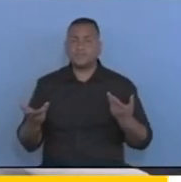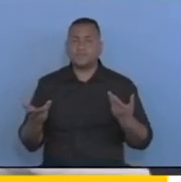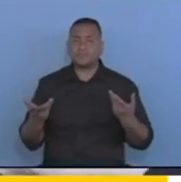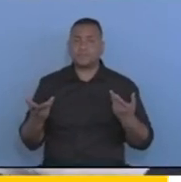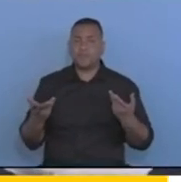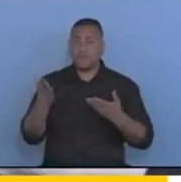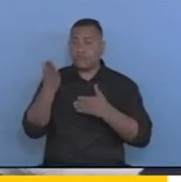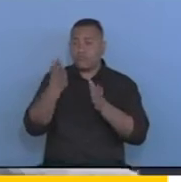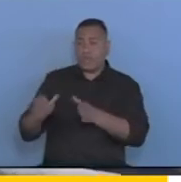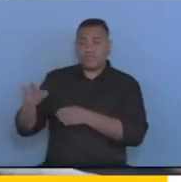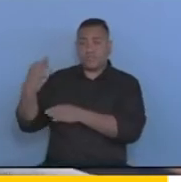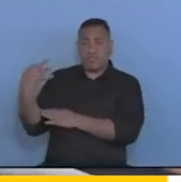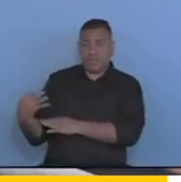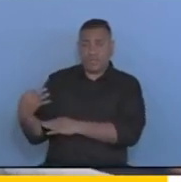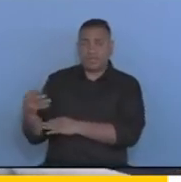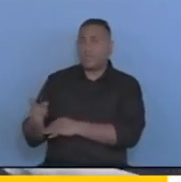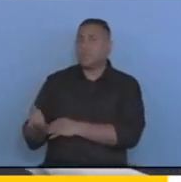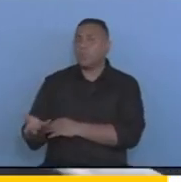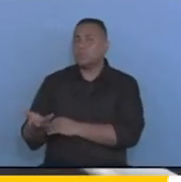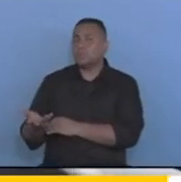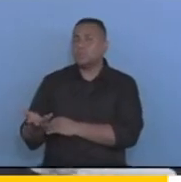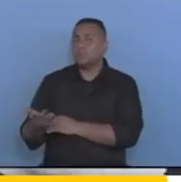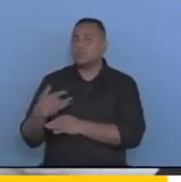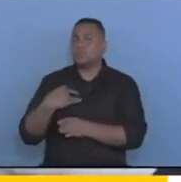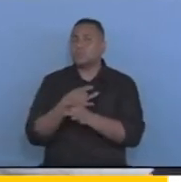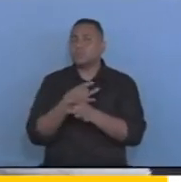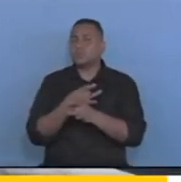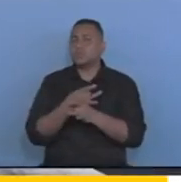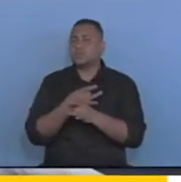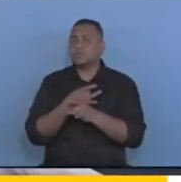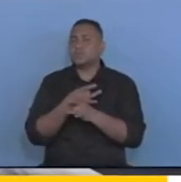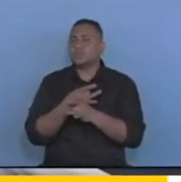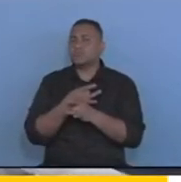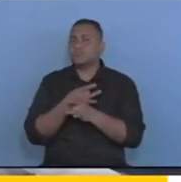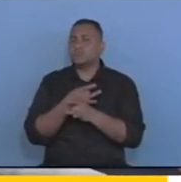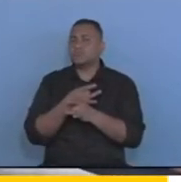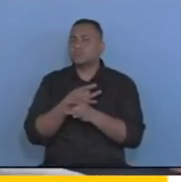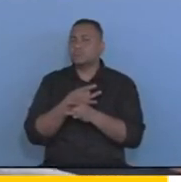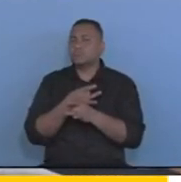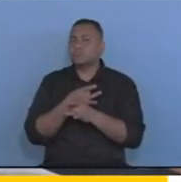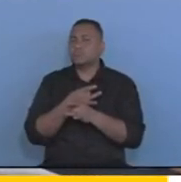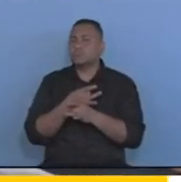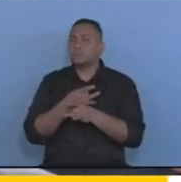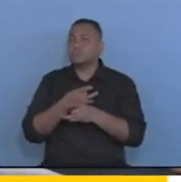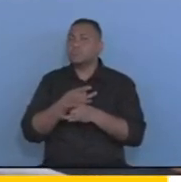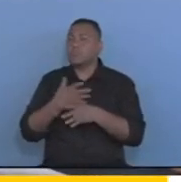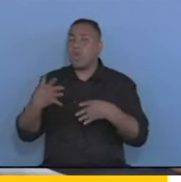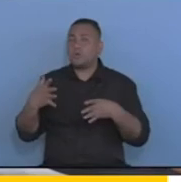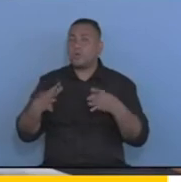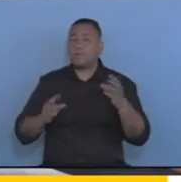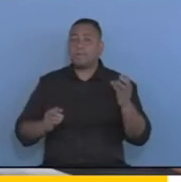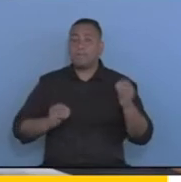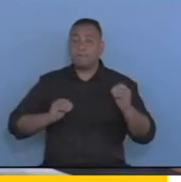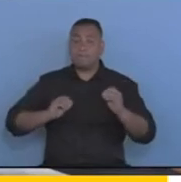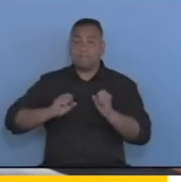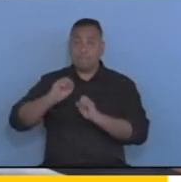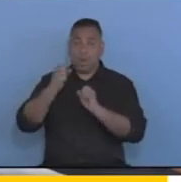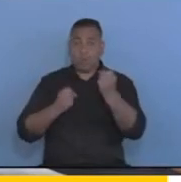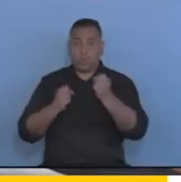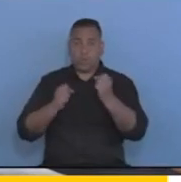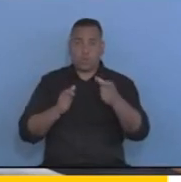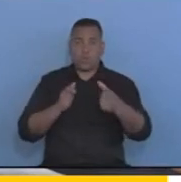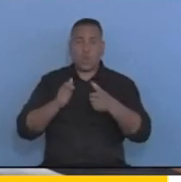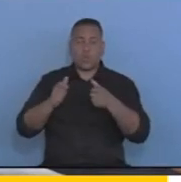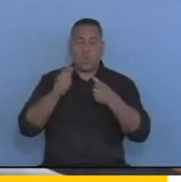we start off expanding the motor control circuits they did in phase 2. Okay. So we